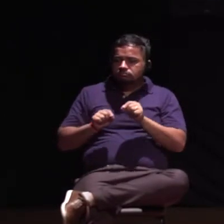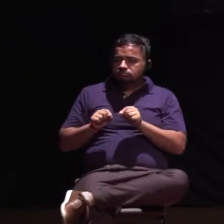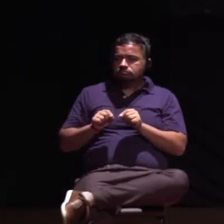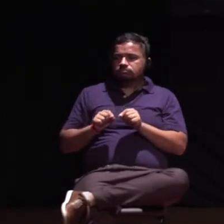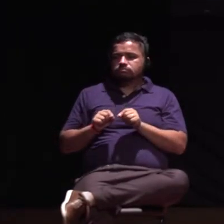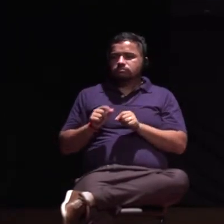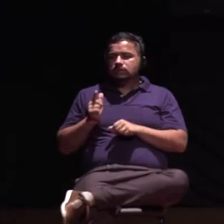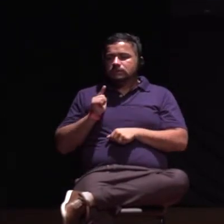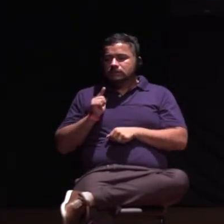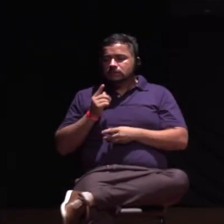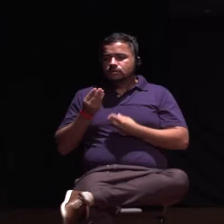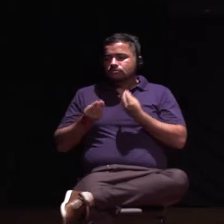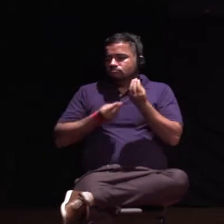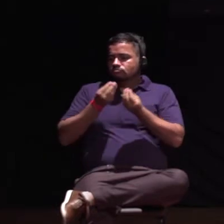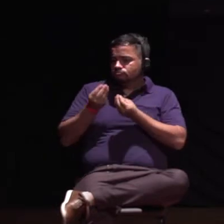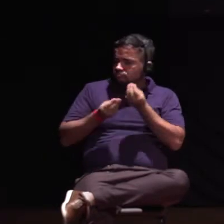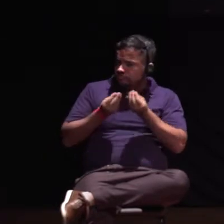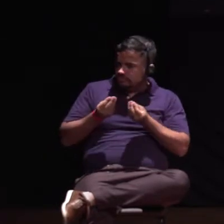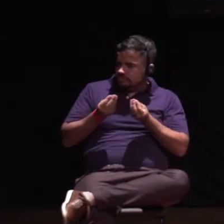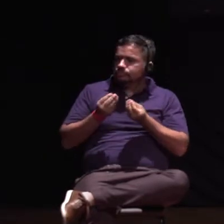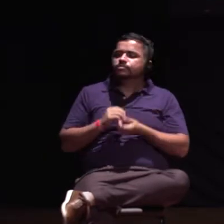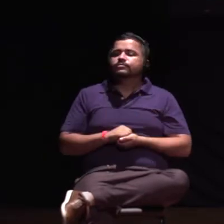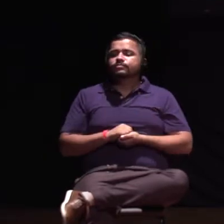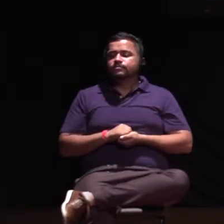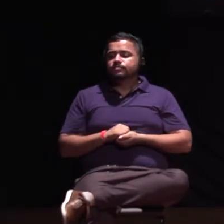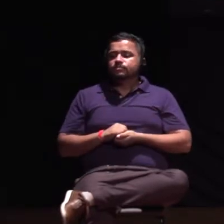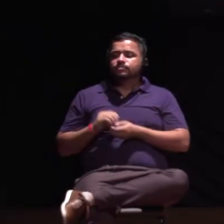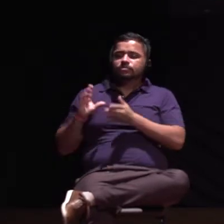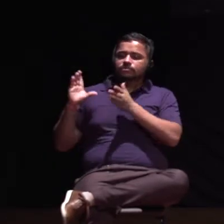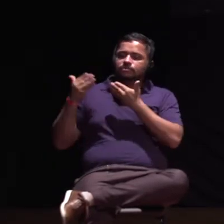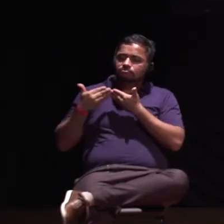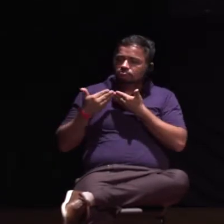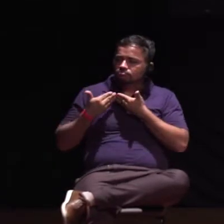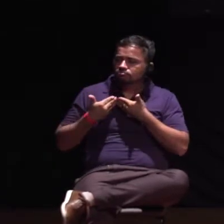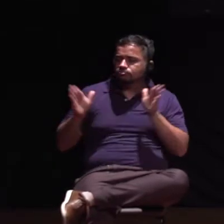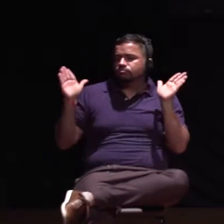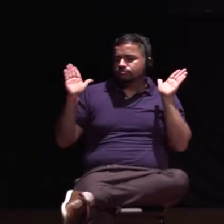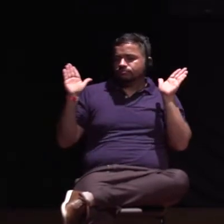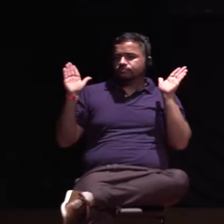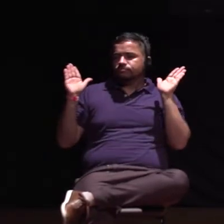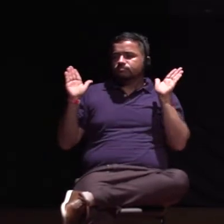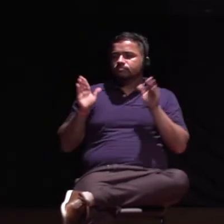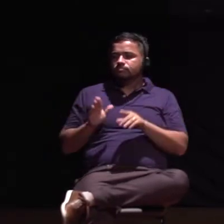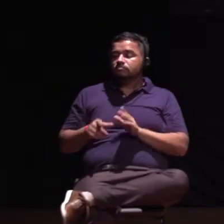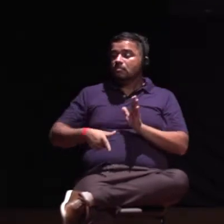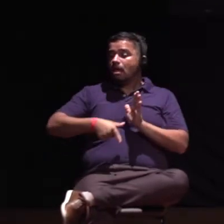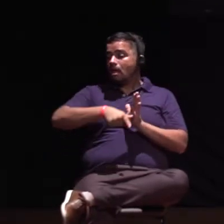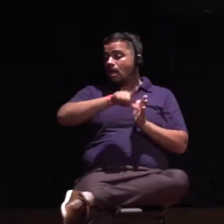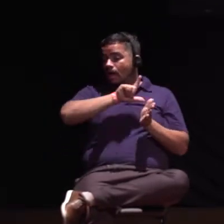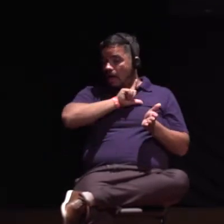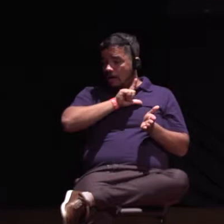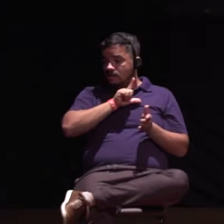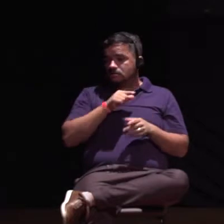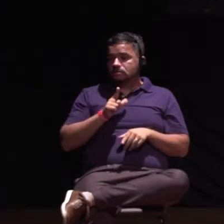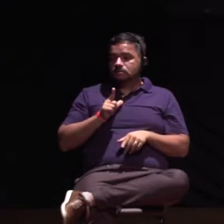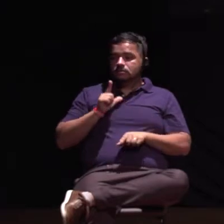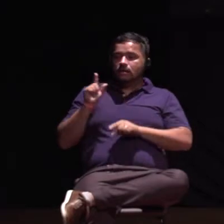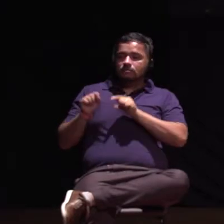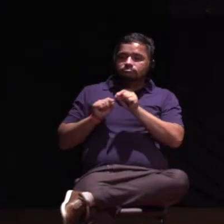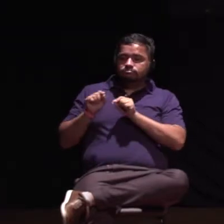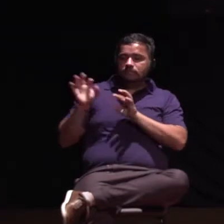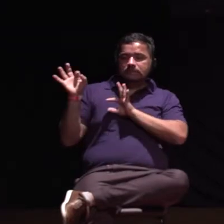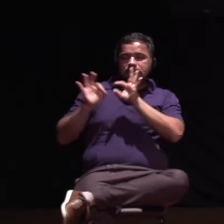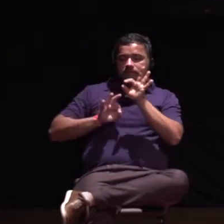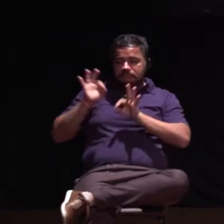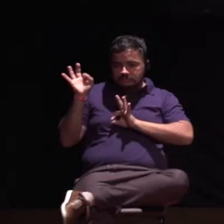open-endedness of the form that we're working with. And thus it's really interesting, and that's why I proposed the idea of choreographing exhibitions,